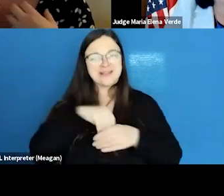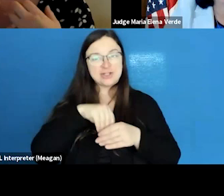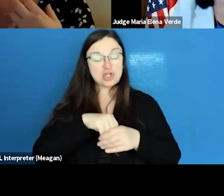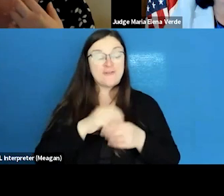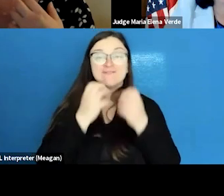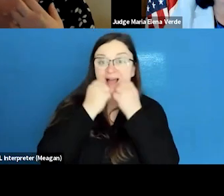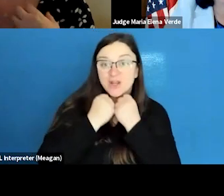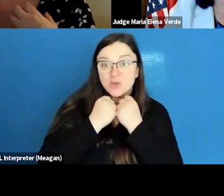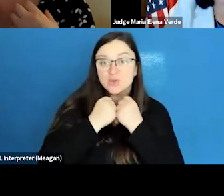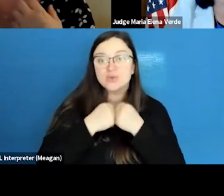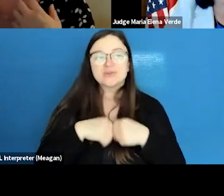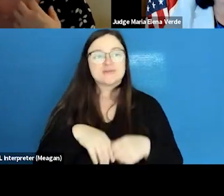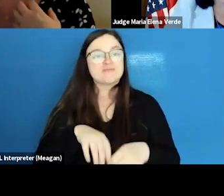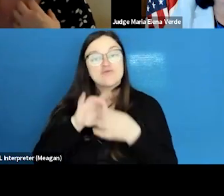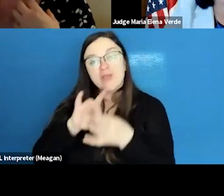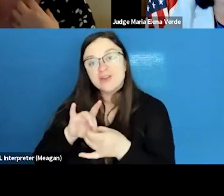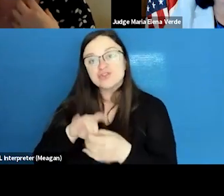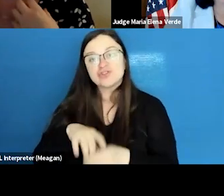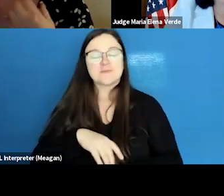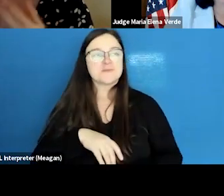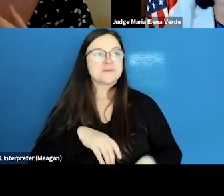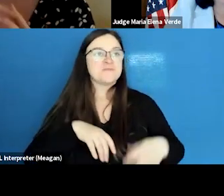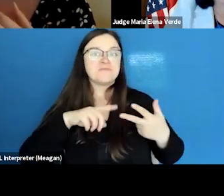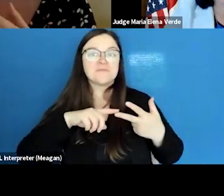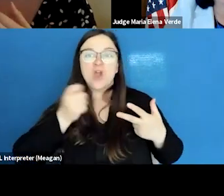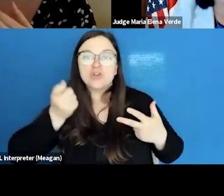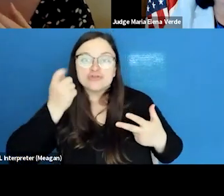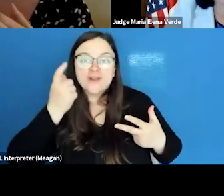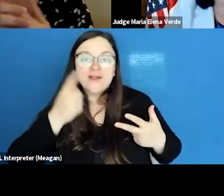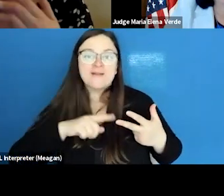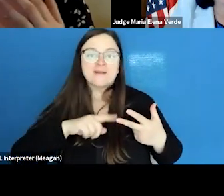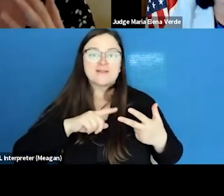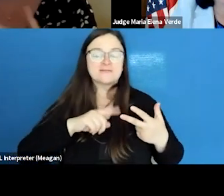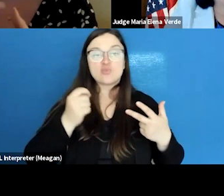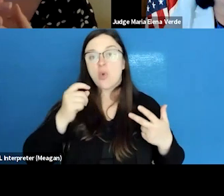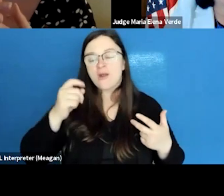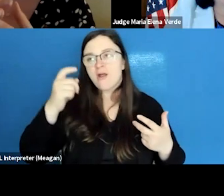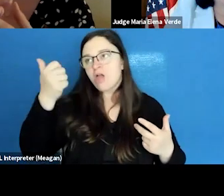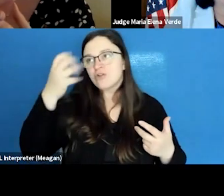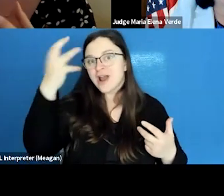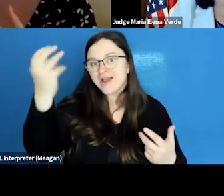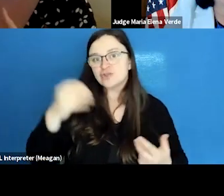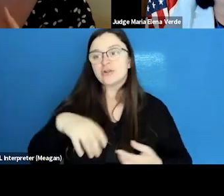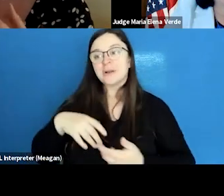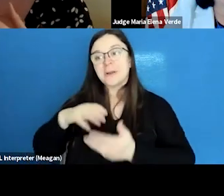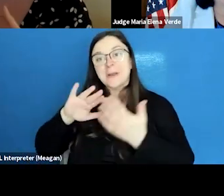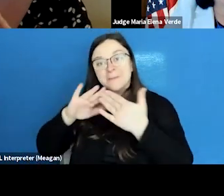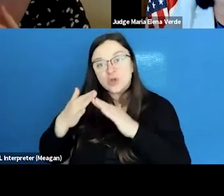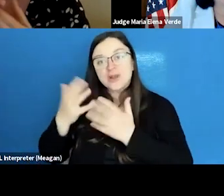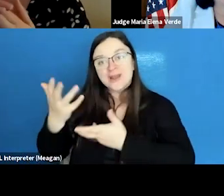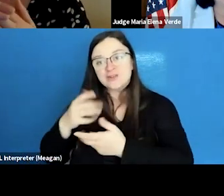values, relationships, understanding, and external, community engagement,